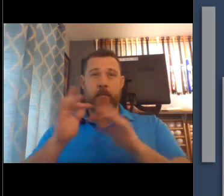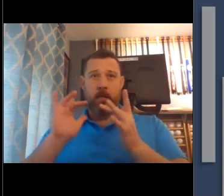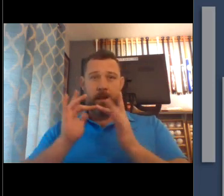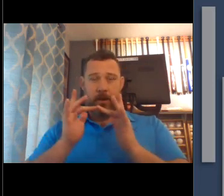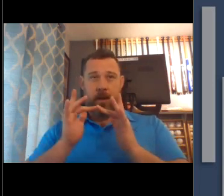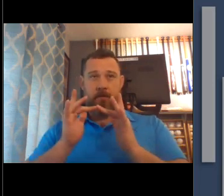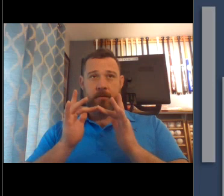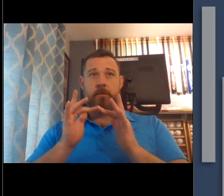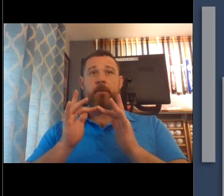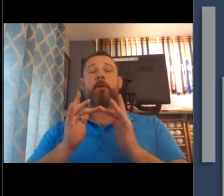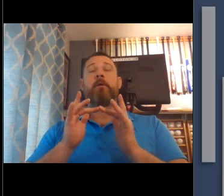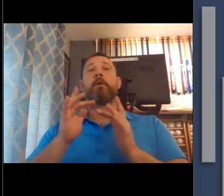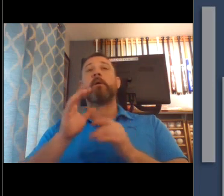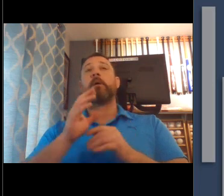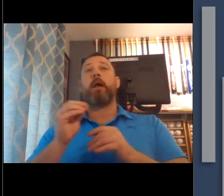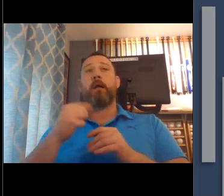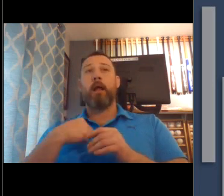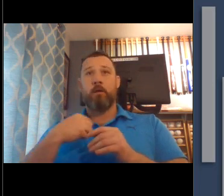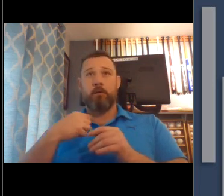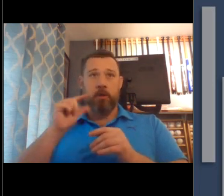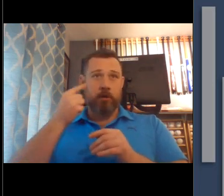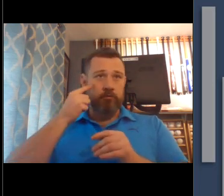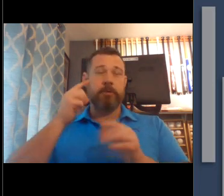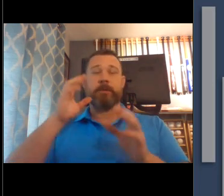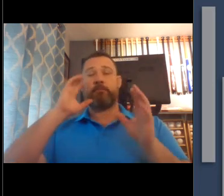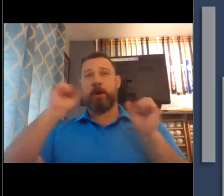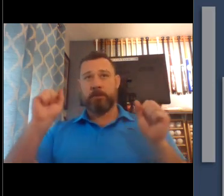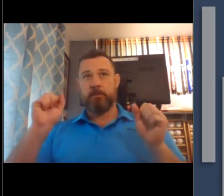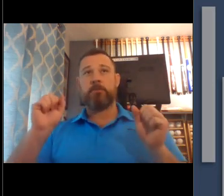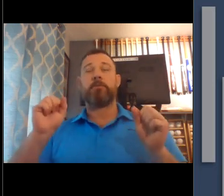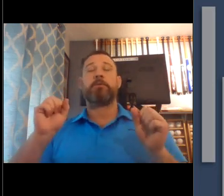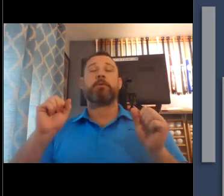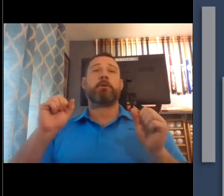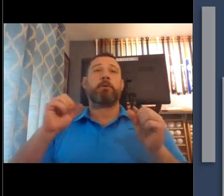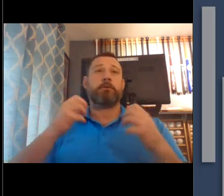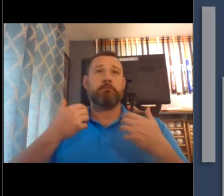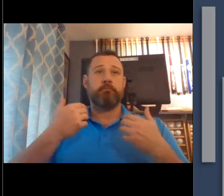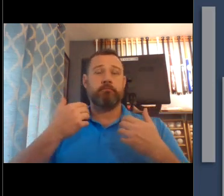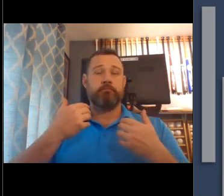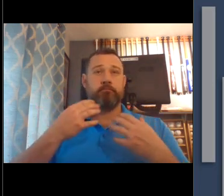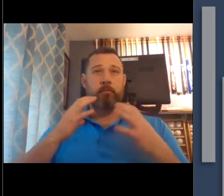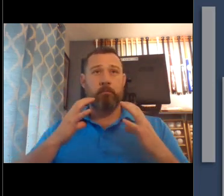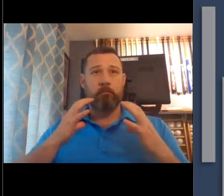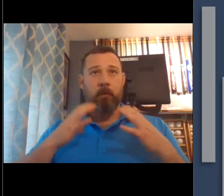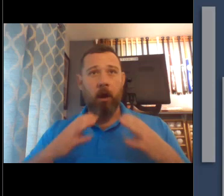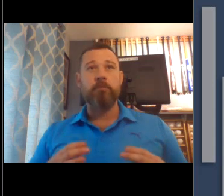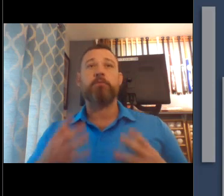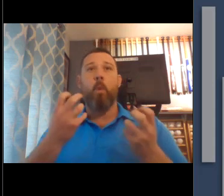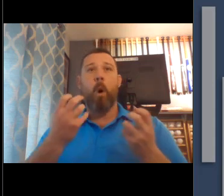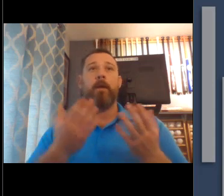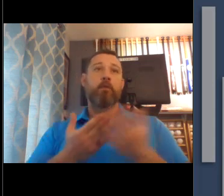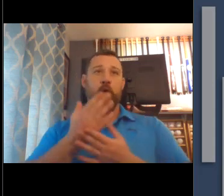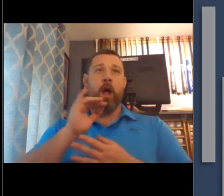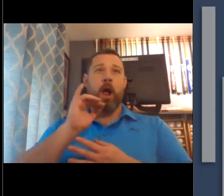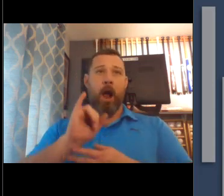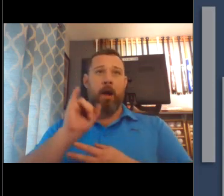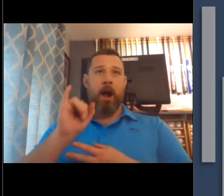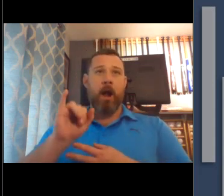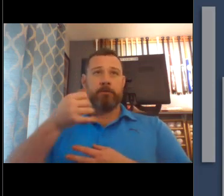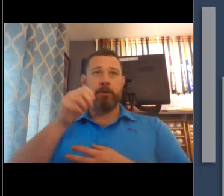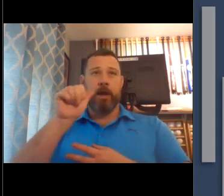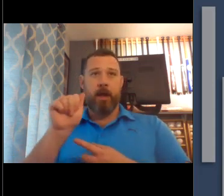our country, President Biden and Congress, wanting the same through the IIJA funding.